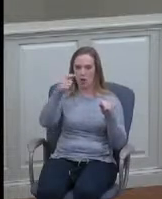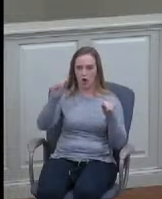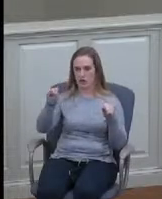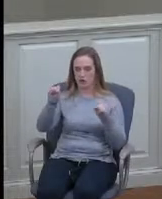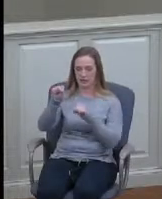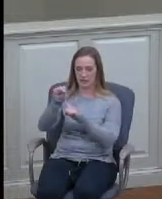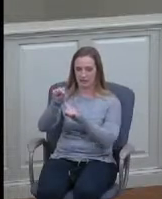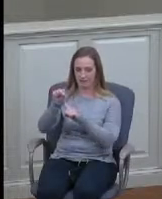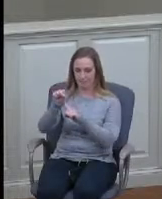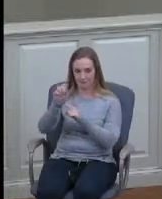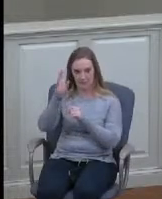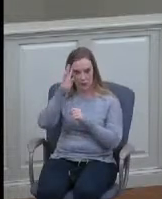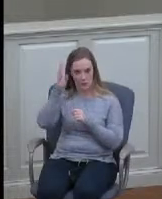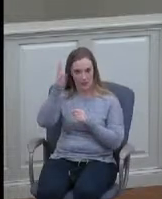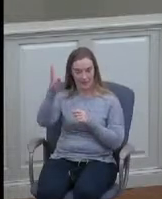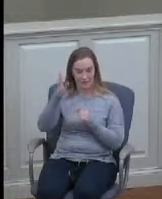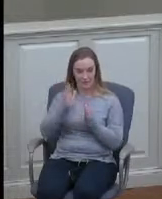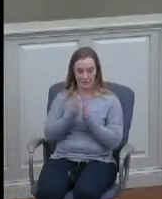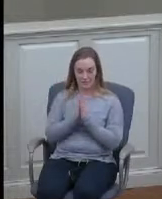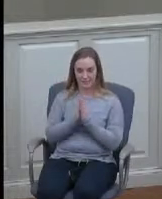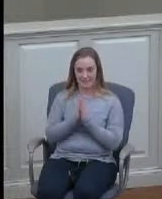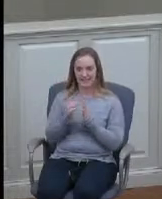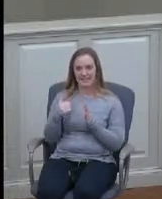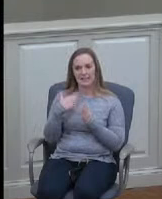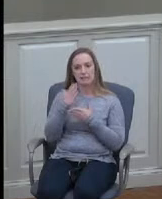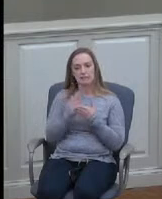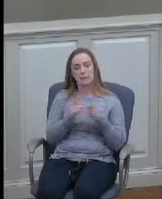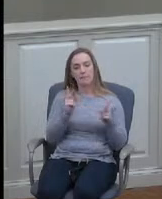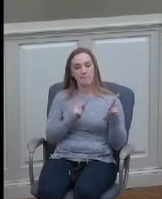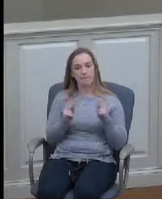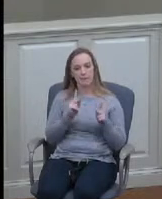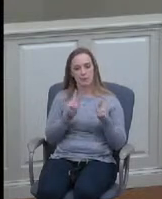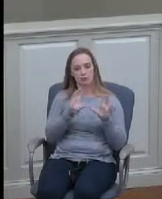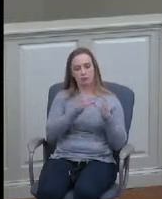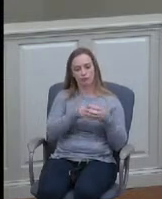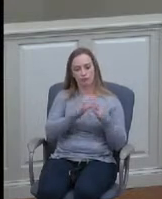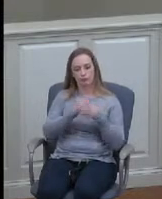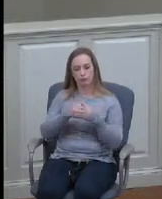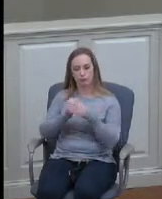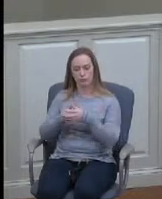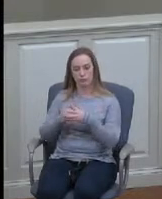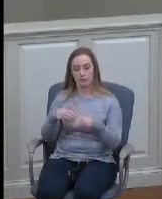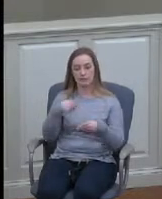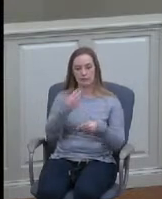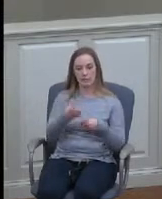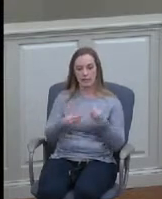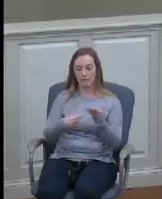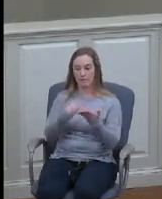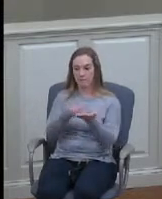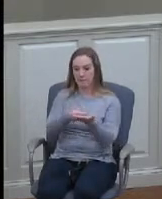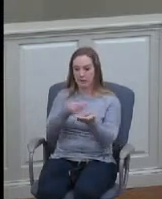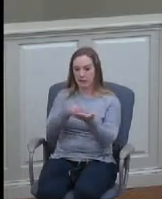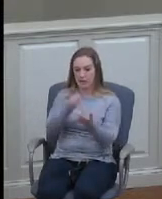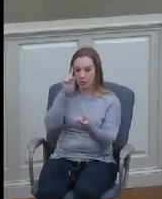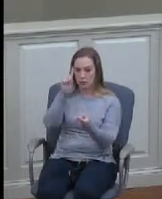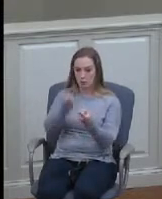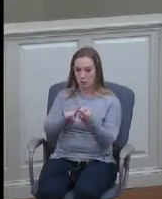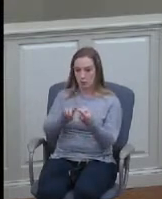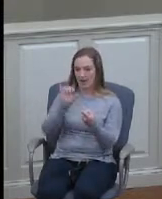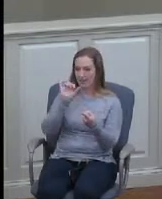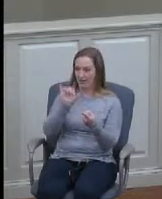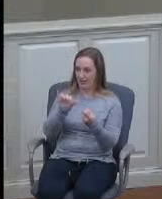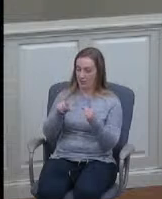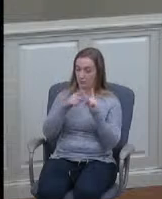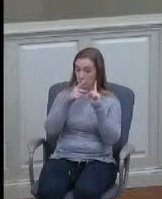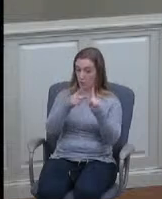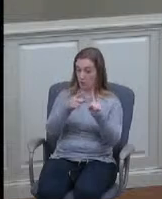remember. And there were individuals and groups that gave money towards that endeavor,